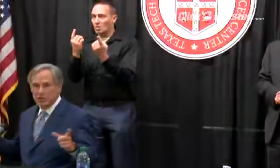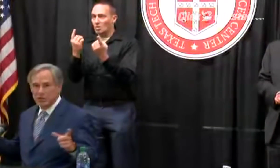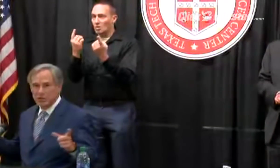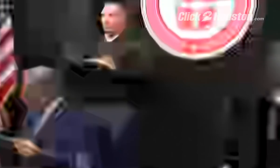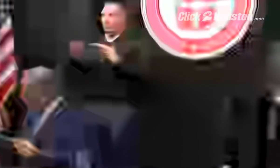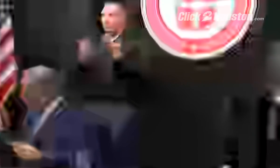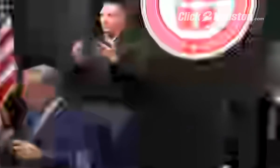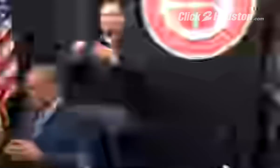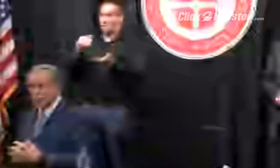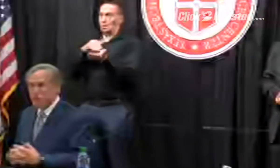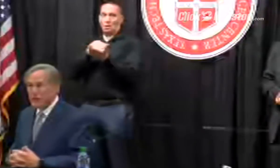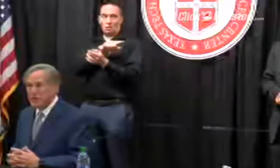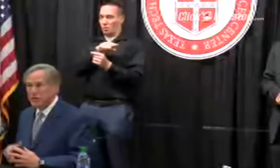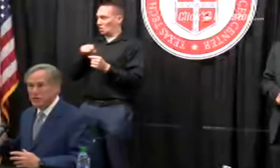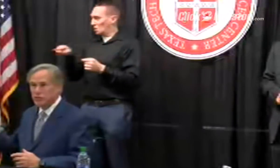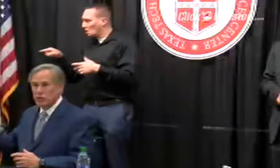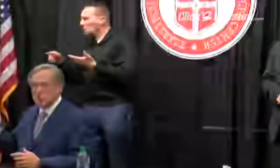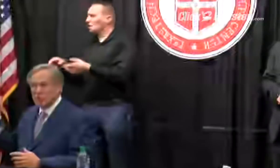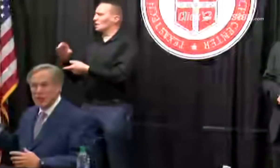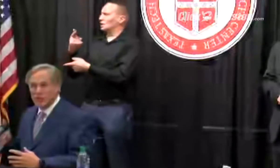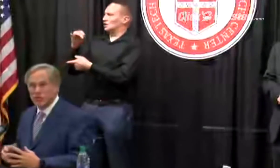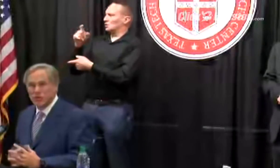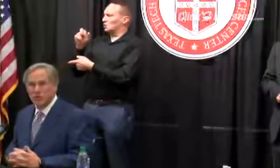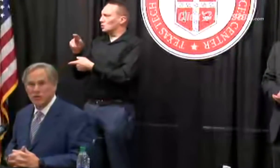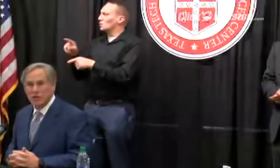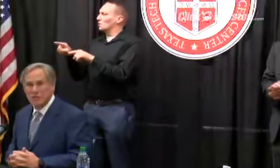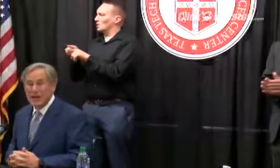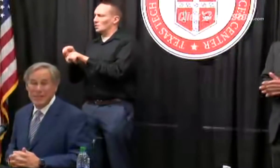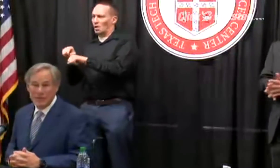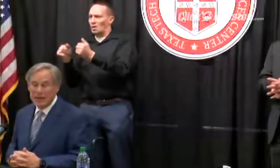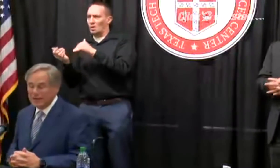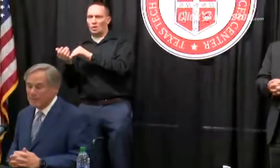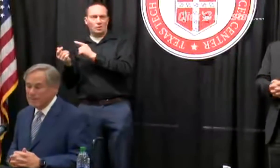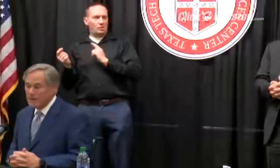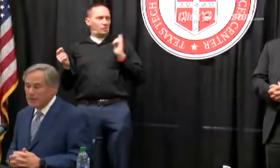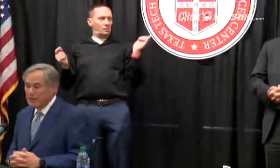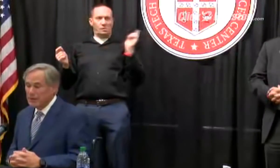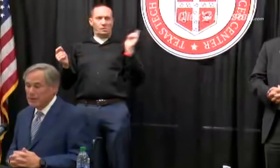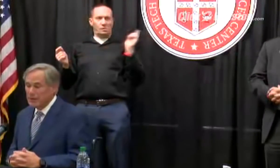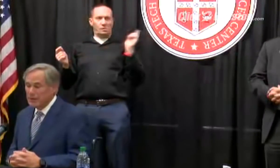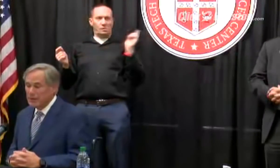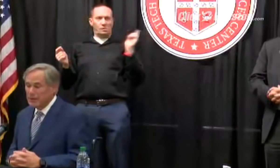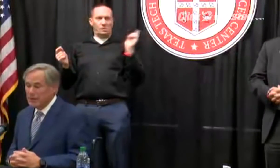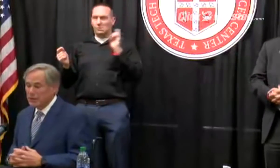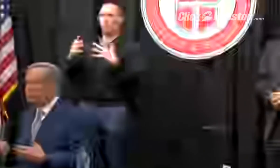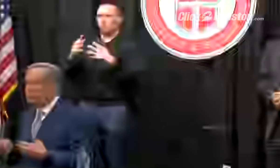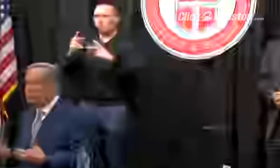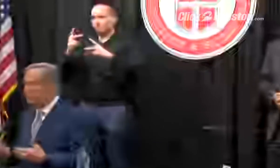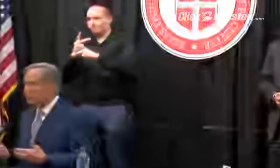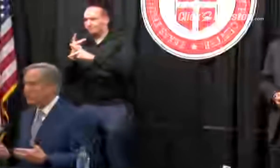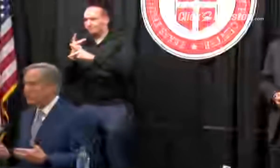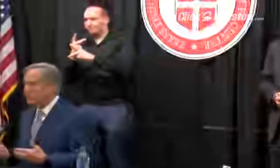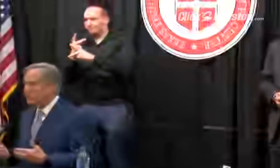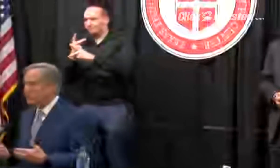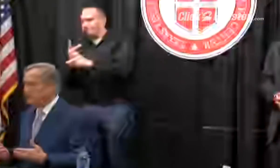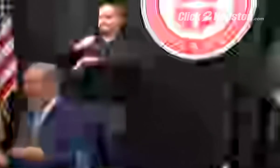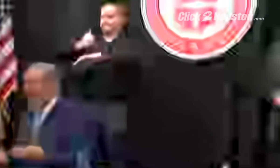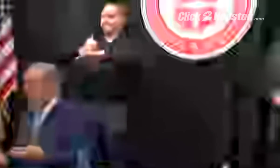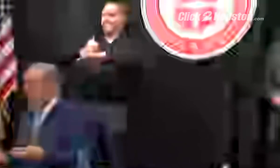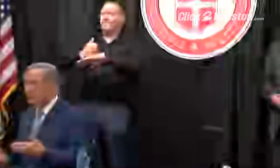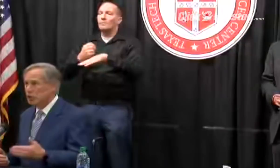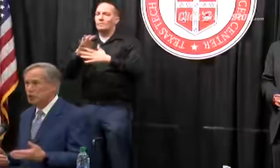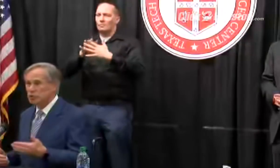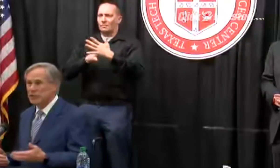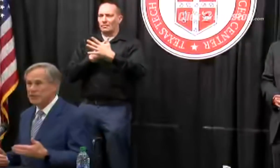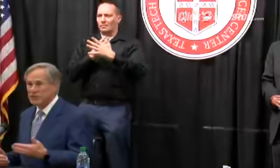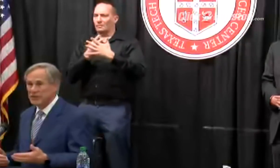have, the chancellor has, and as well as the other doctors behind me have, that one thing I want them to do is to provide